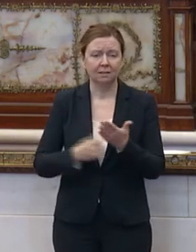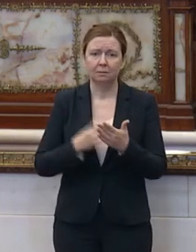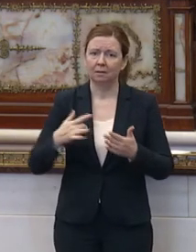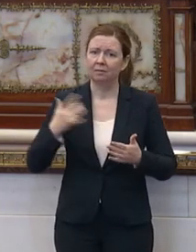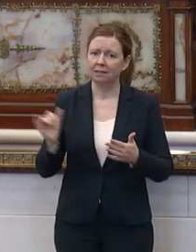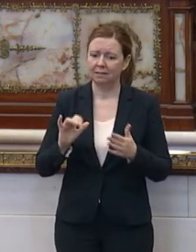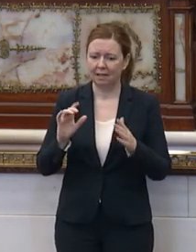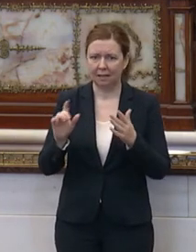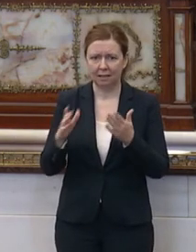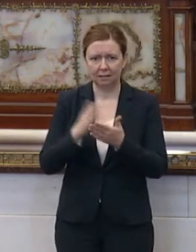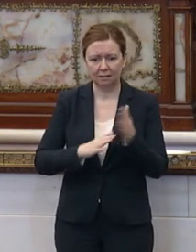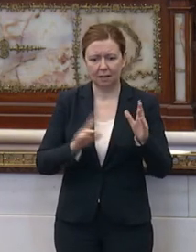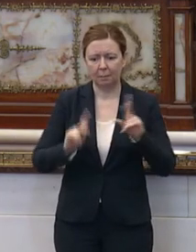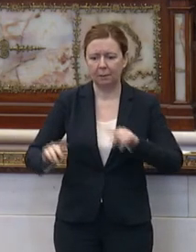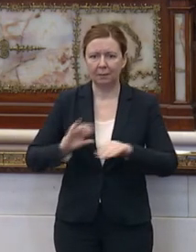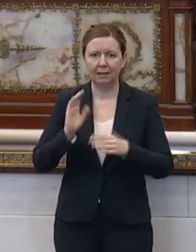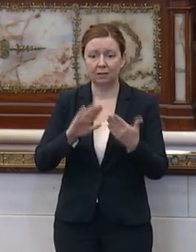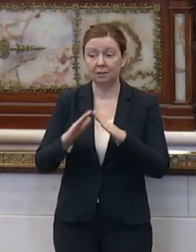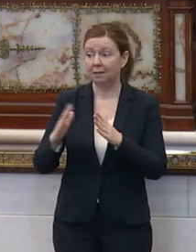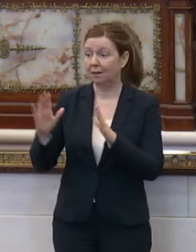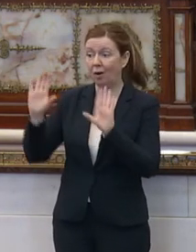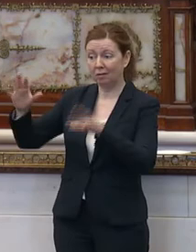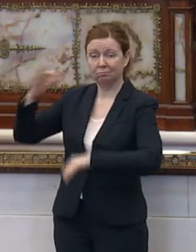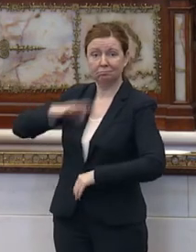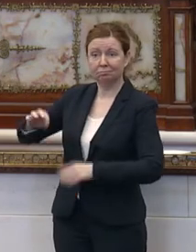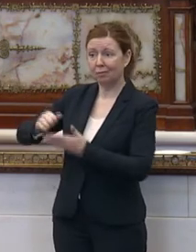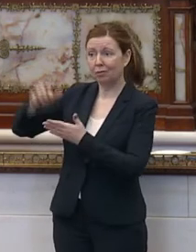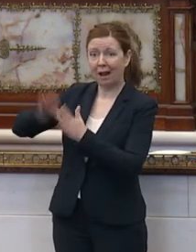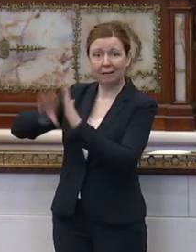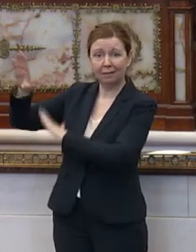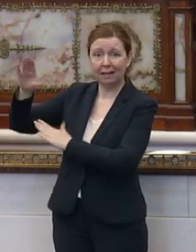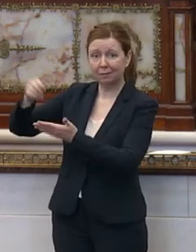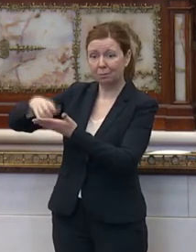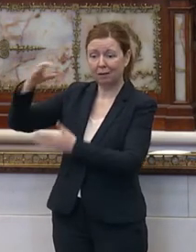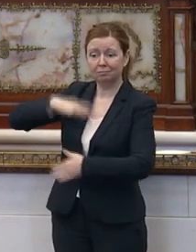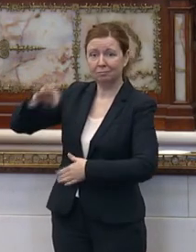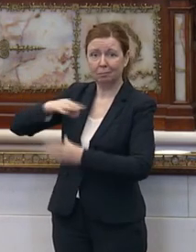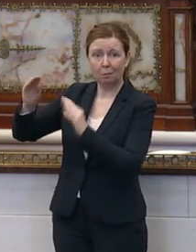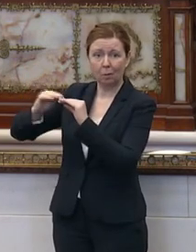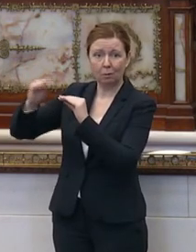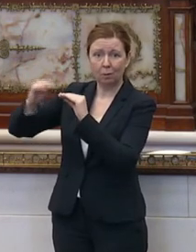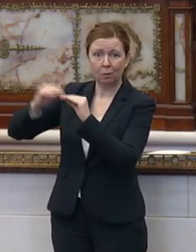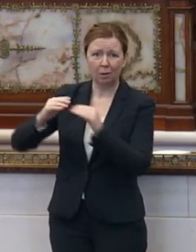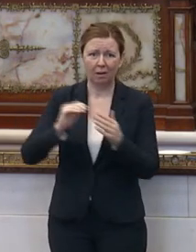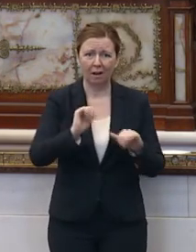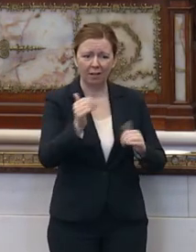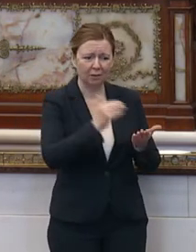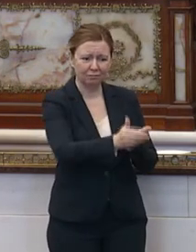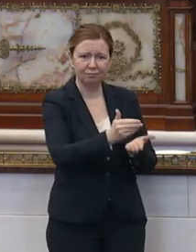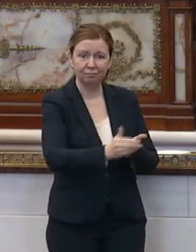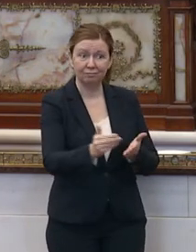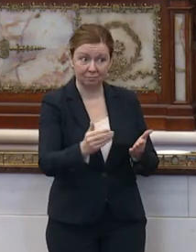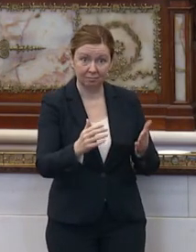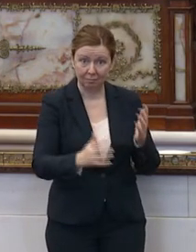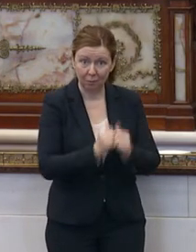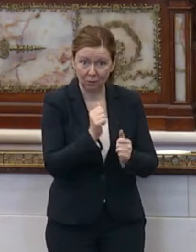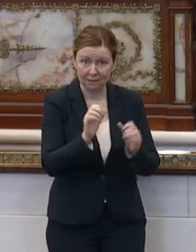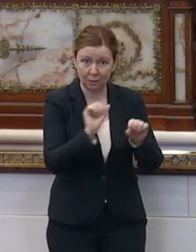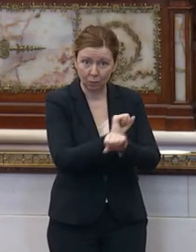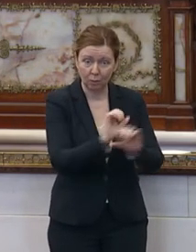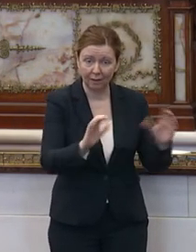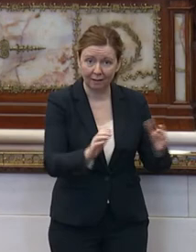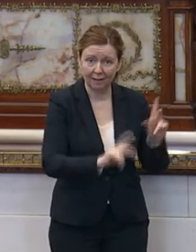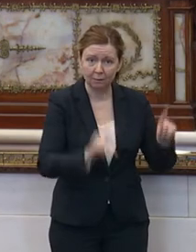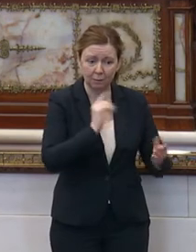certain sets of people in our city are making out great, thriving, and profiting more than ever, while others, namely working class people,